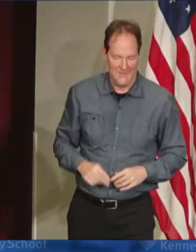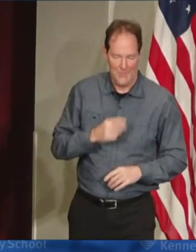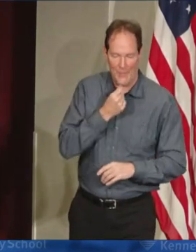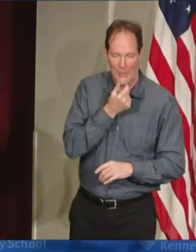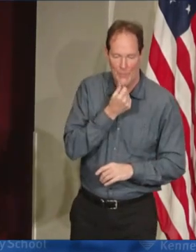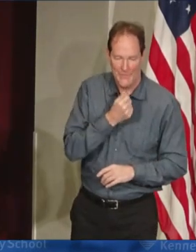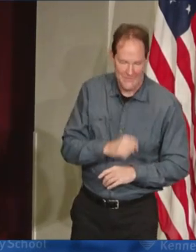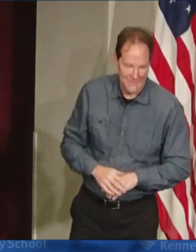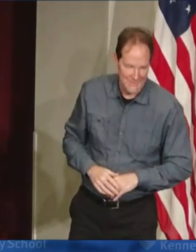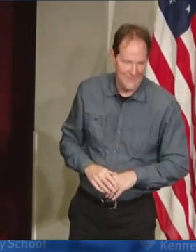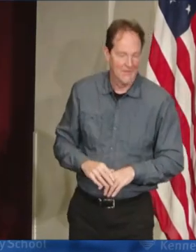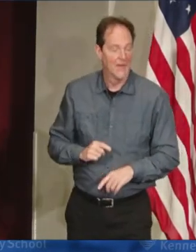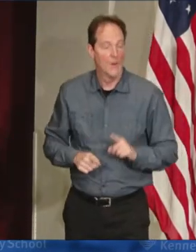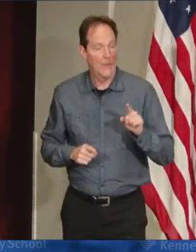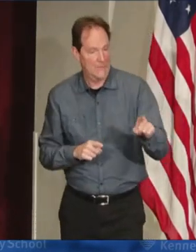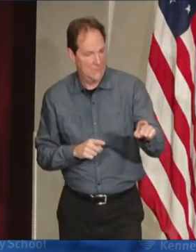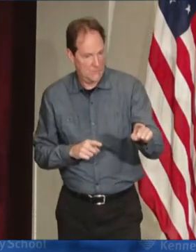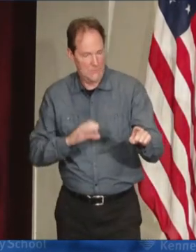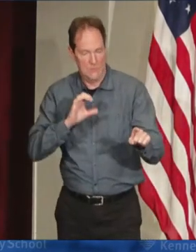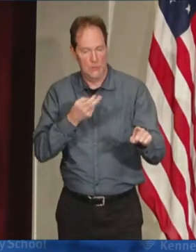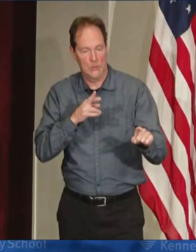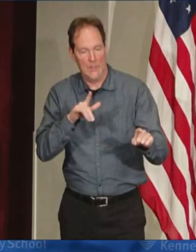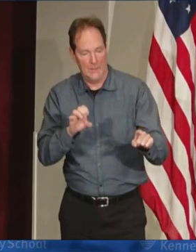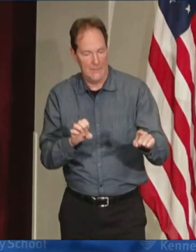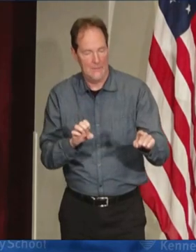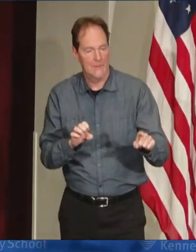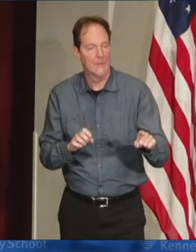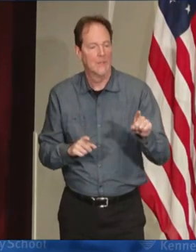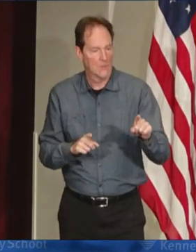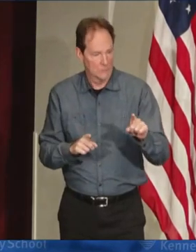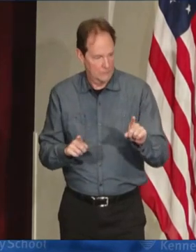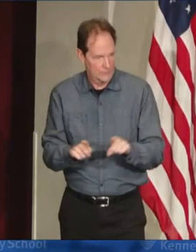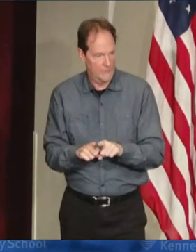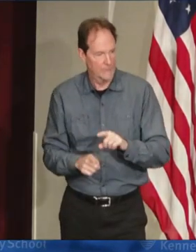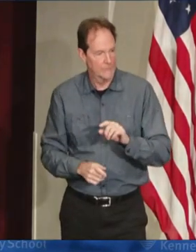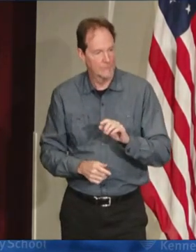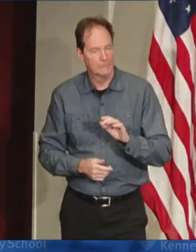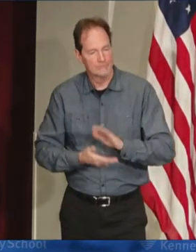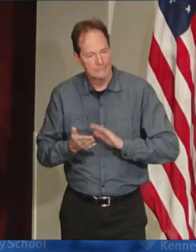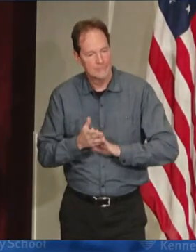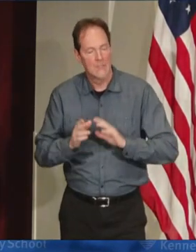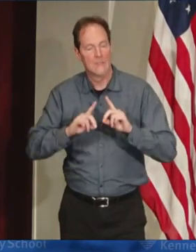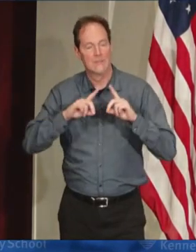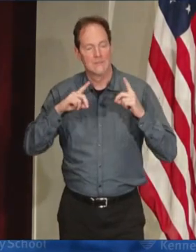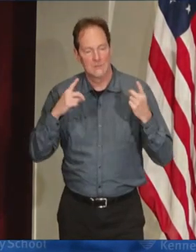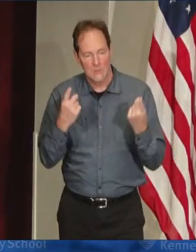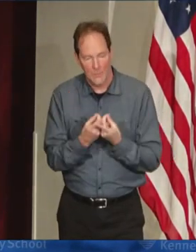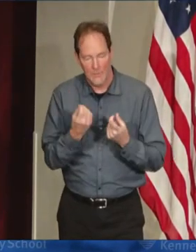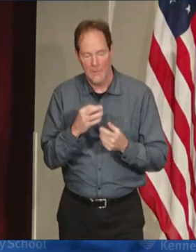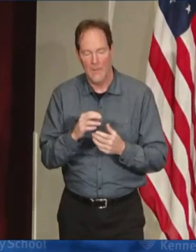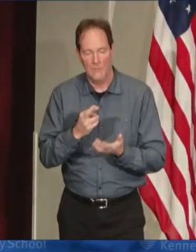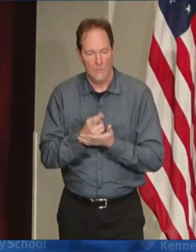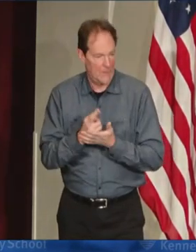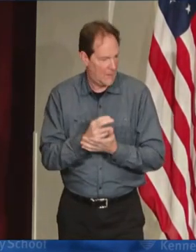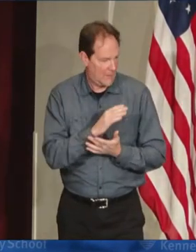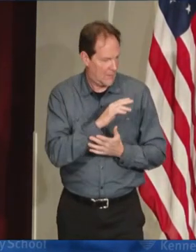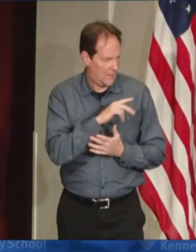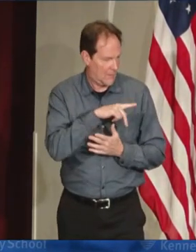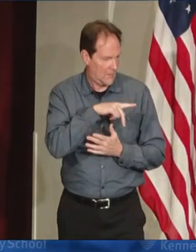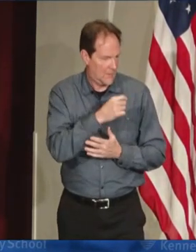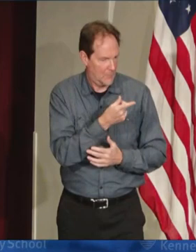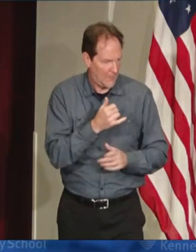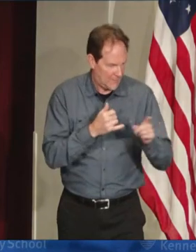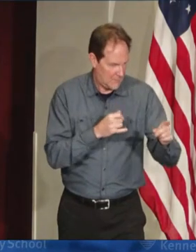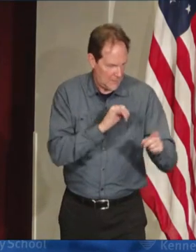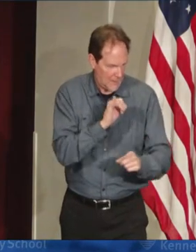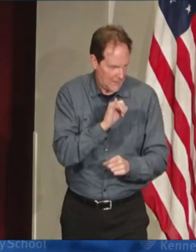Up north. Up north. But Charlie also, ran the Department of Rehabilitation. I don't know, Peggy, are you involved with